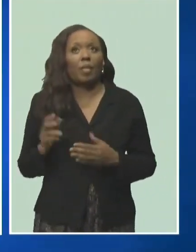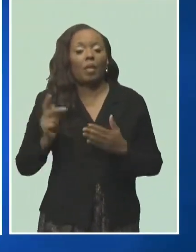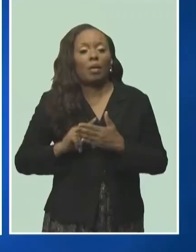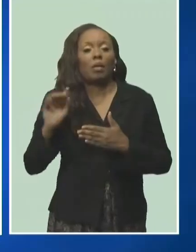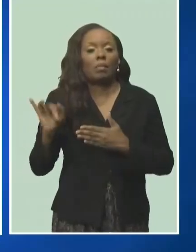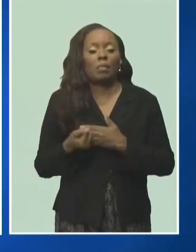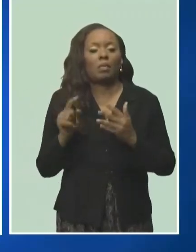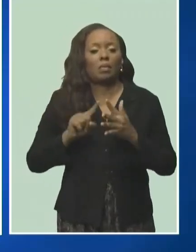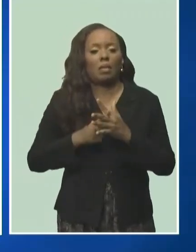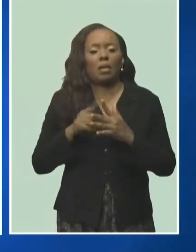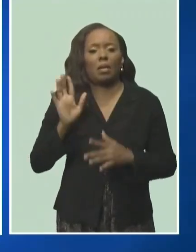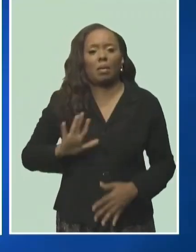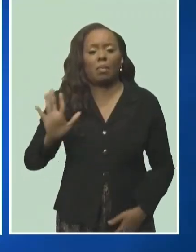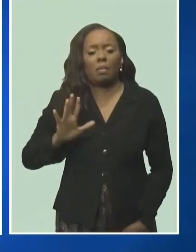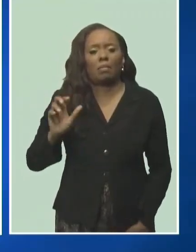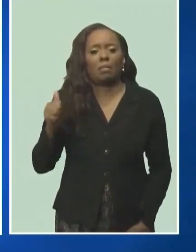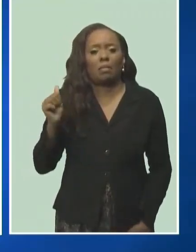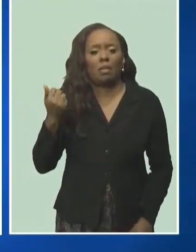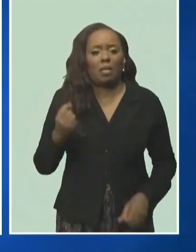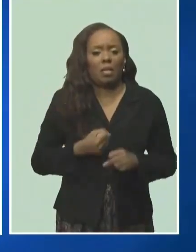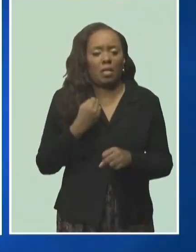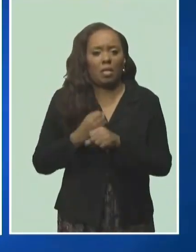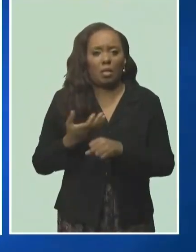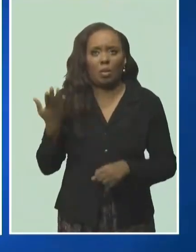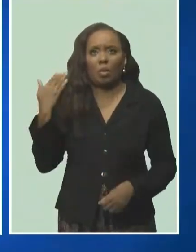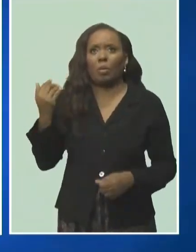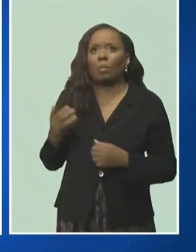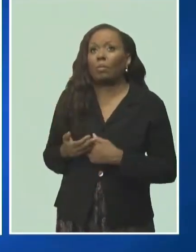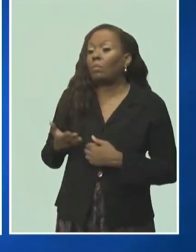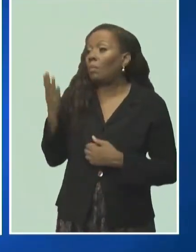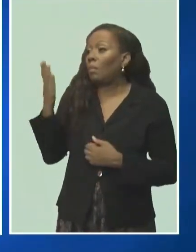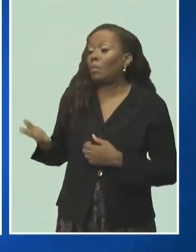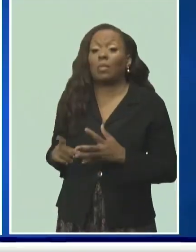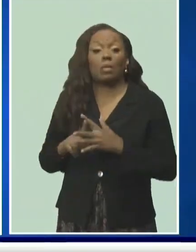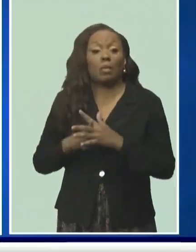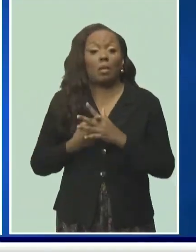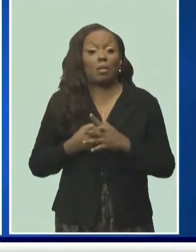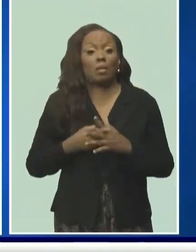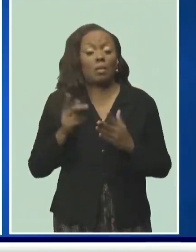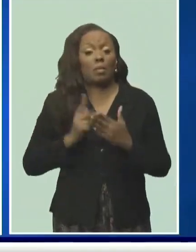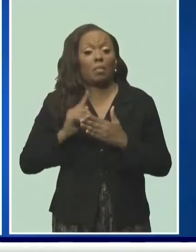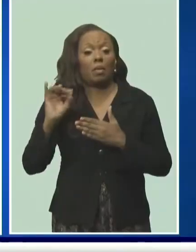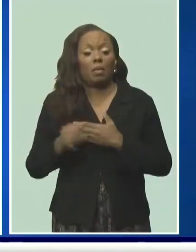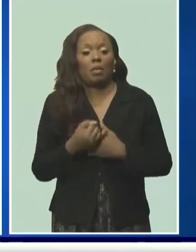years ago. We started the project in 2015 with the intention of